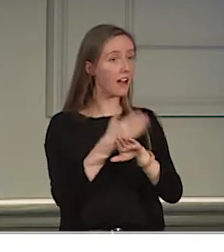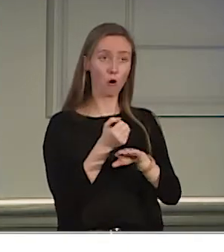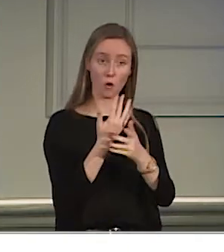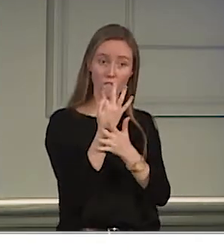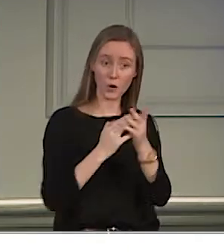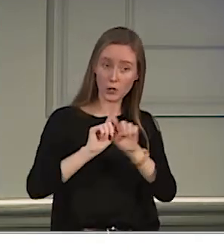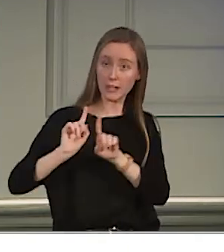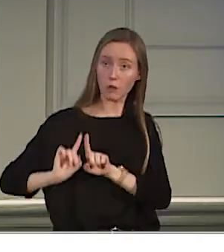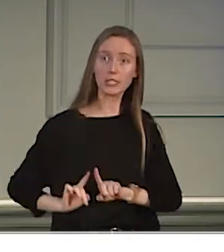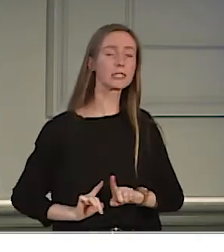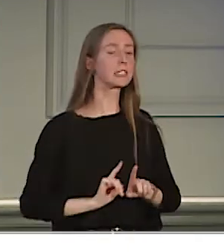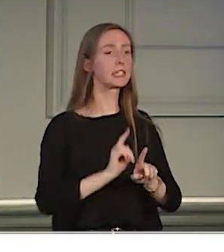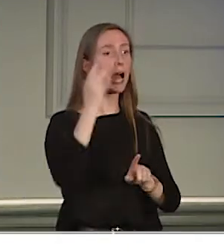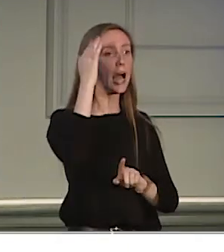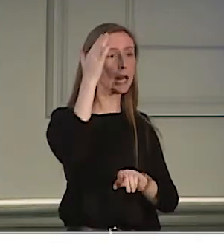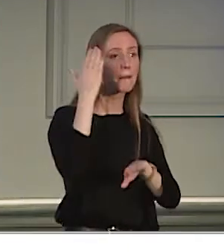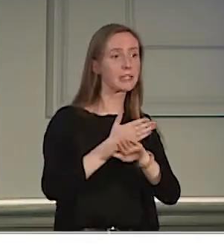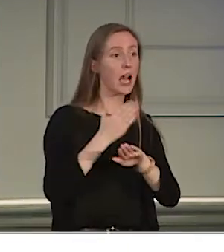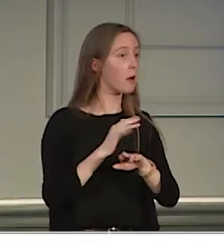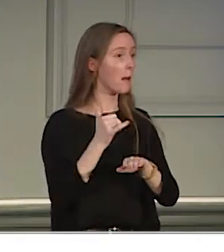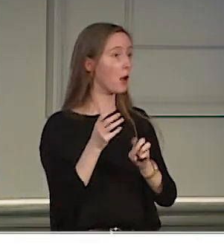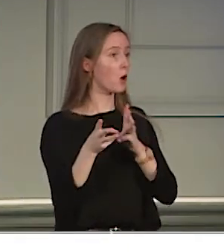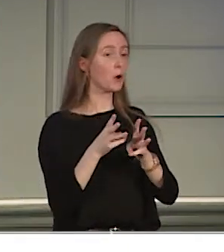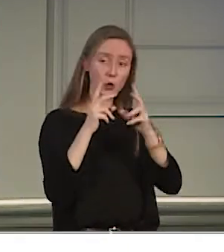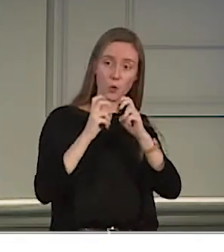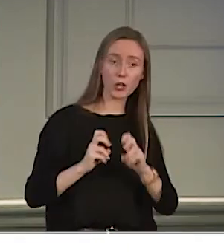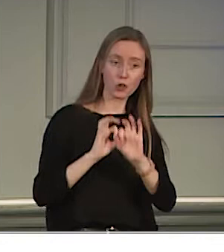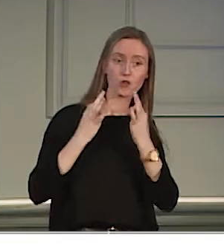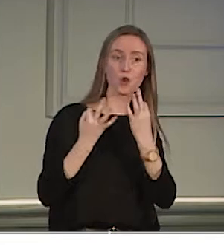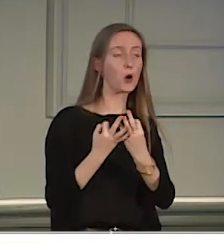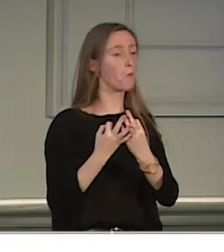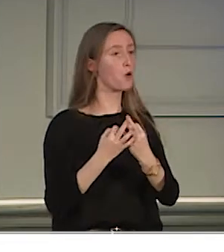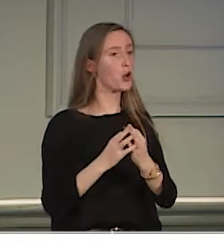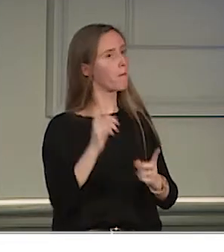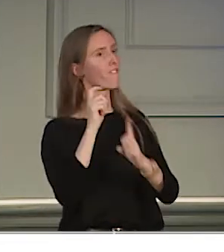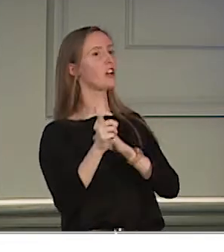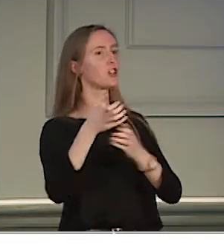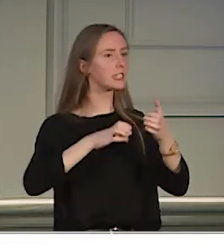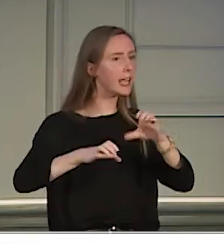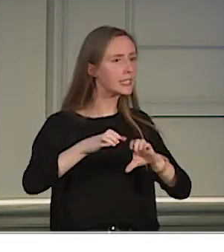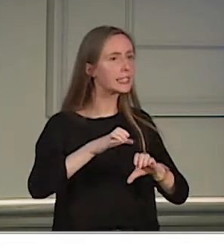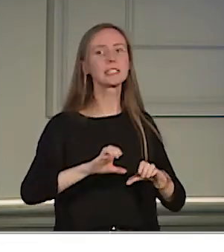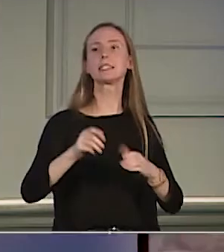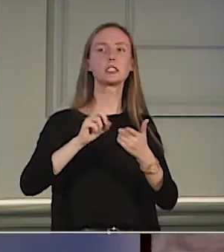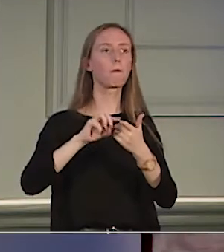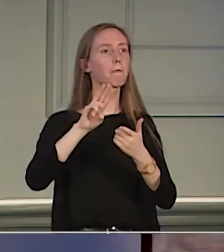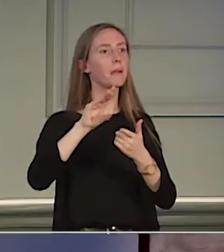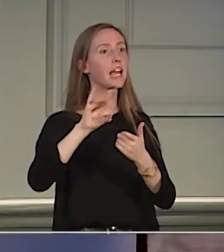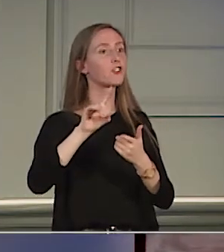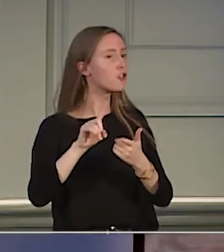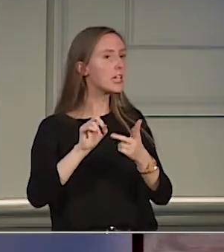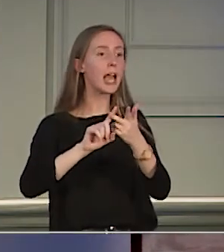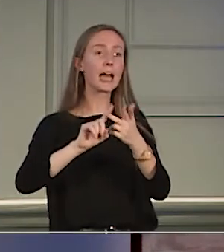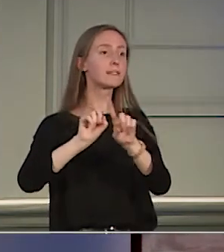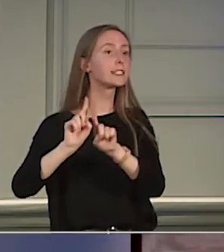be working in a research group with professional scientists, PhD students, and also collaborating with different supervisors as well. So suddenly the